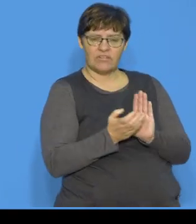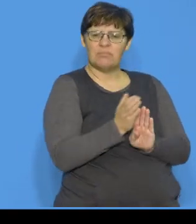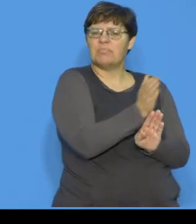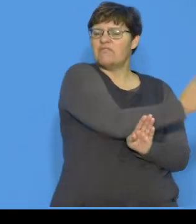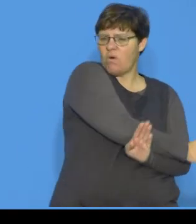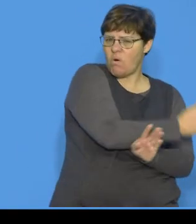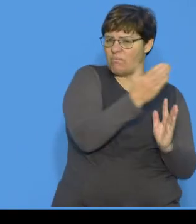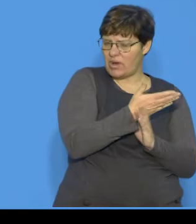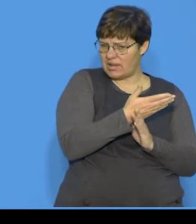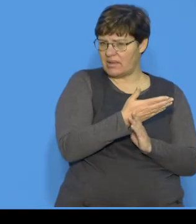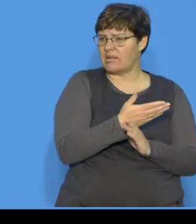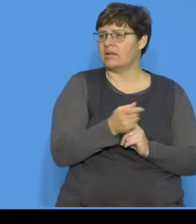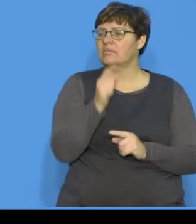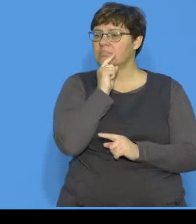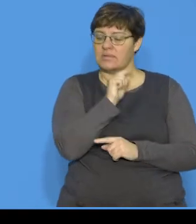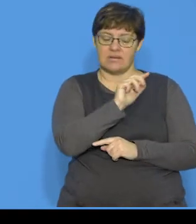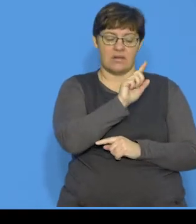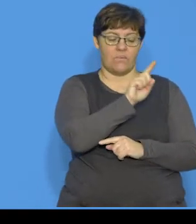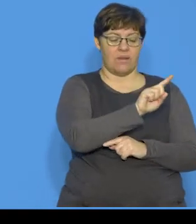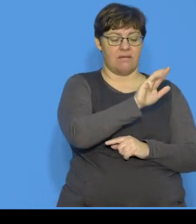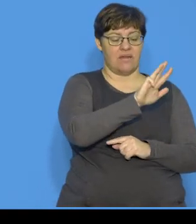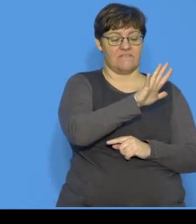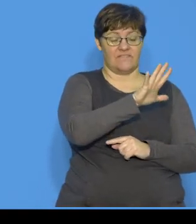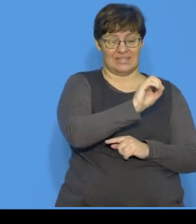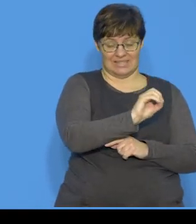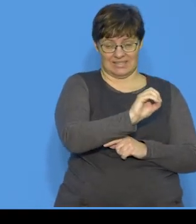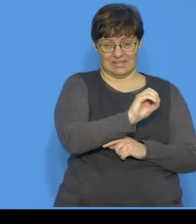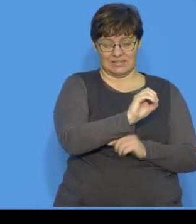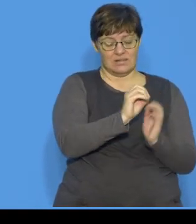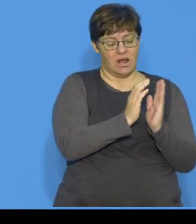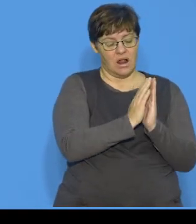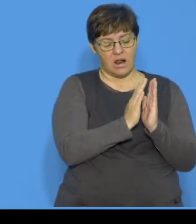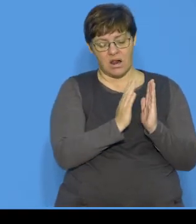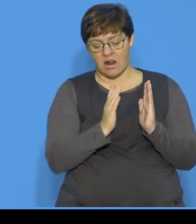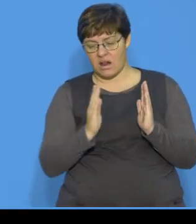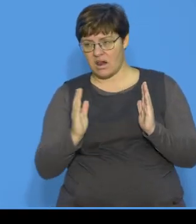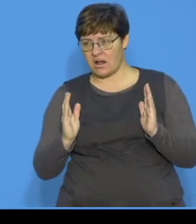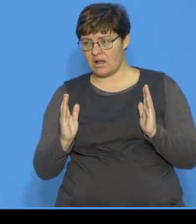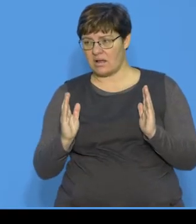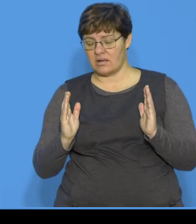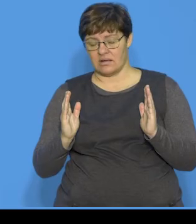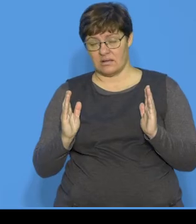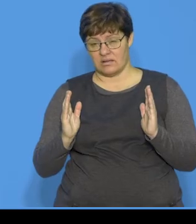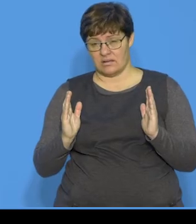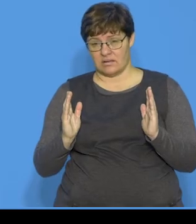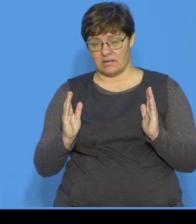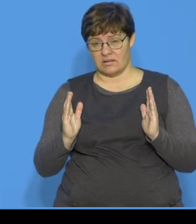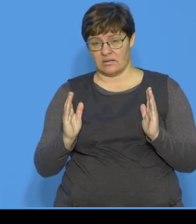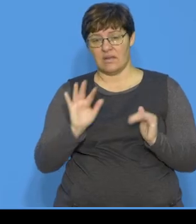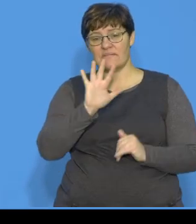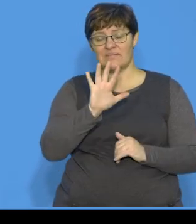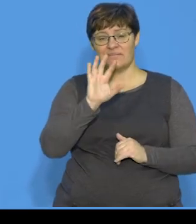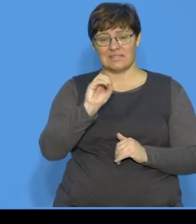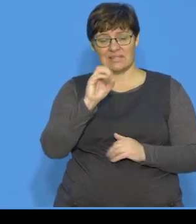was here at 1950. What happens in the next 50